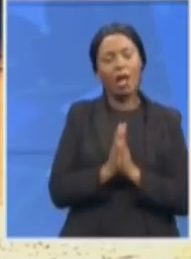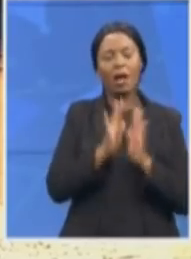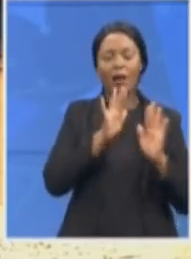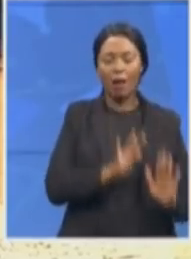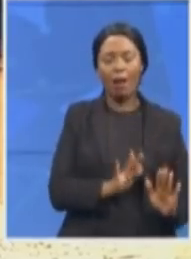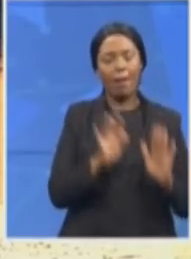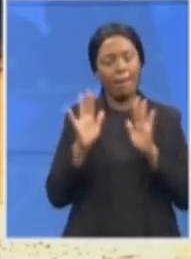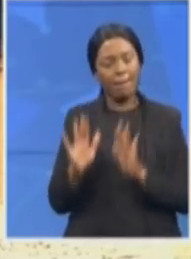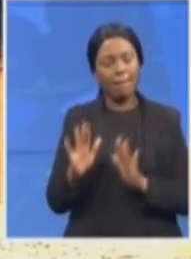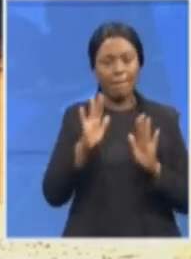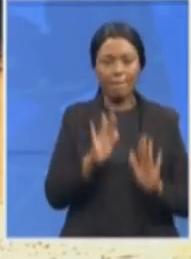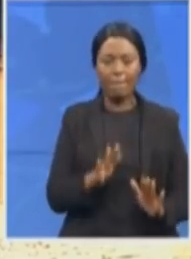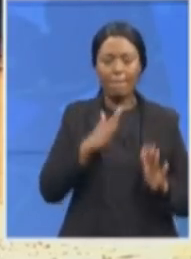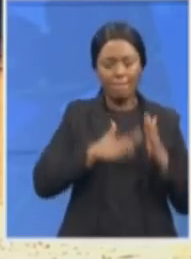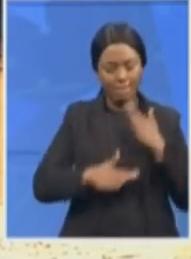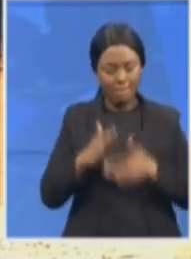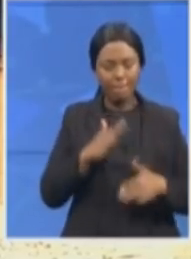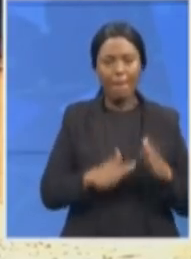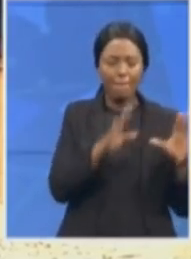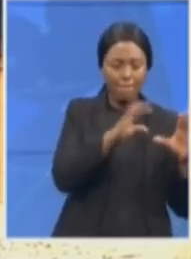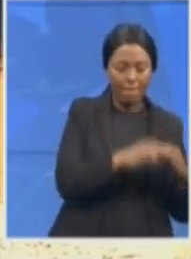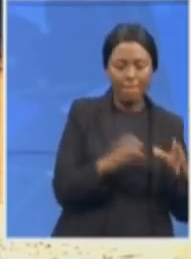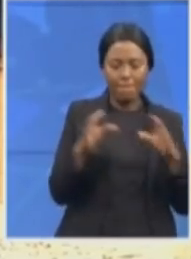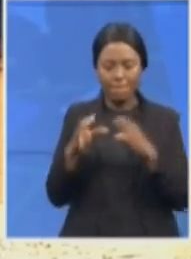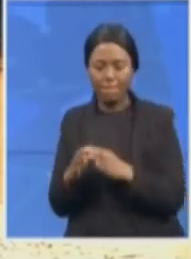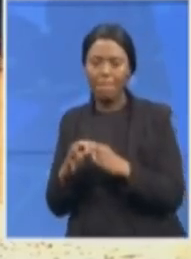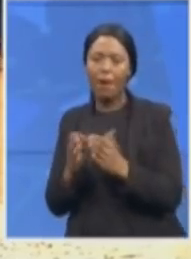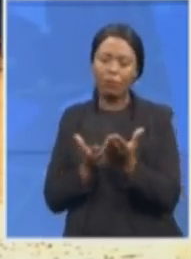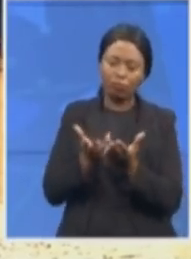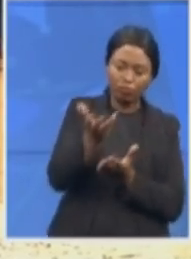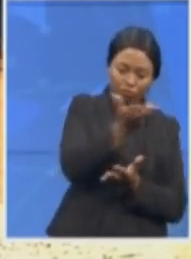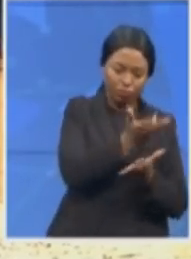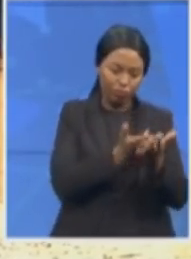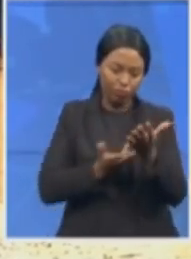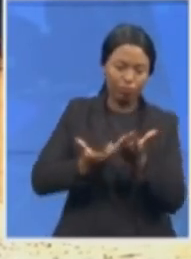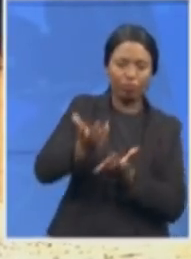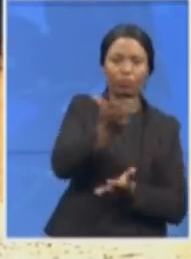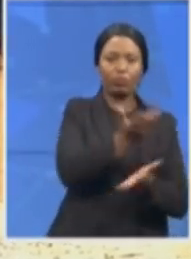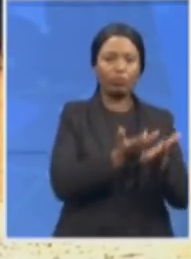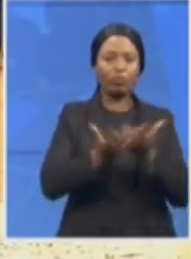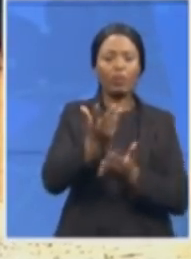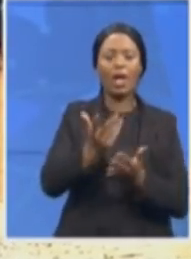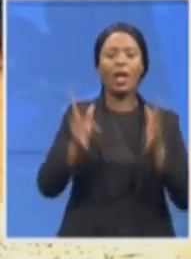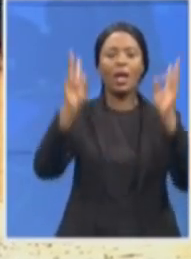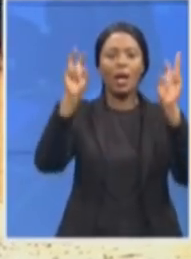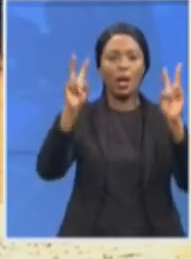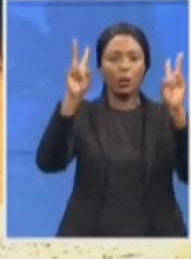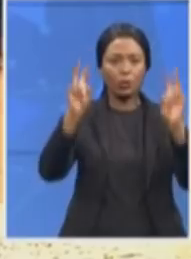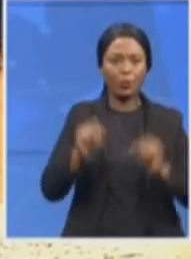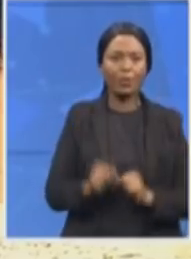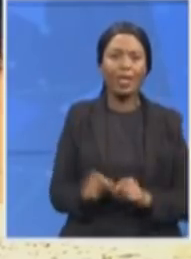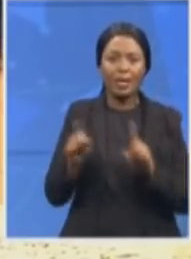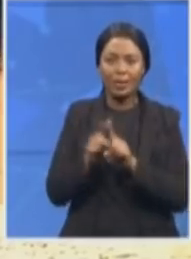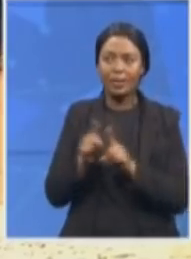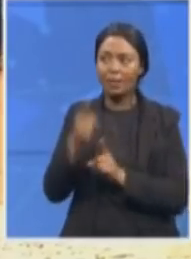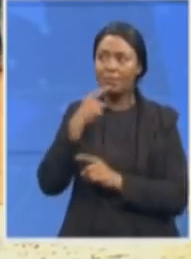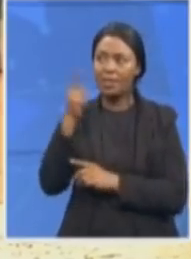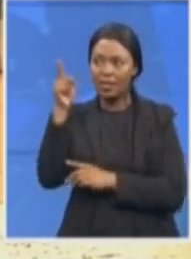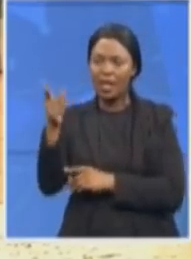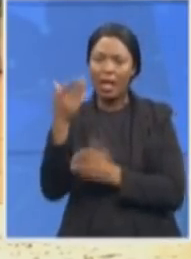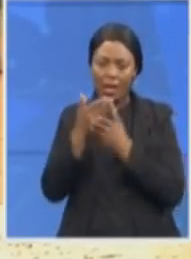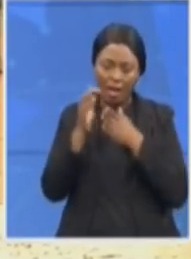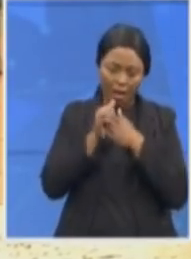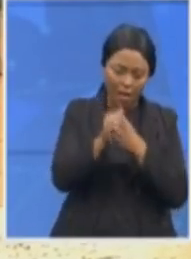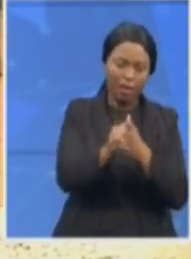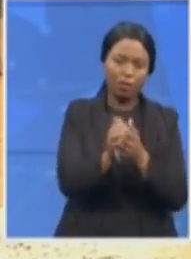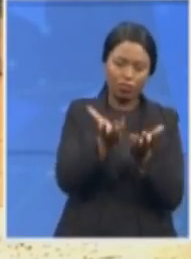for a mediation. And obviously, they're offering themselves to be the mediator in this matter, but as a province, it is quite tricky